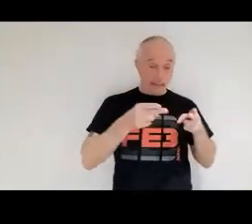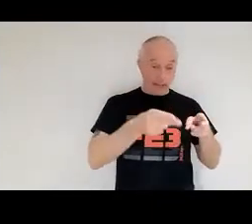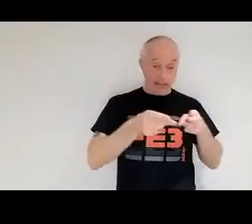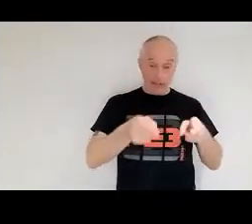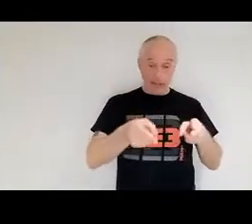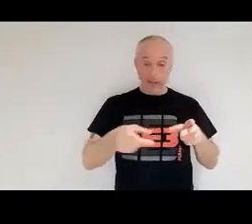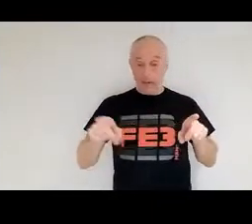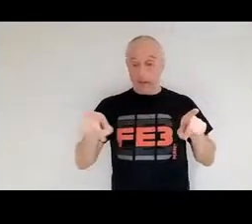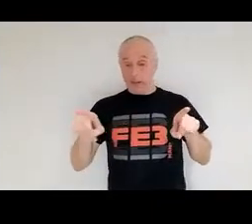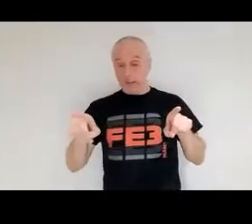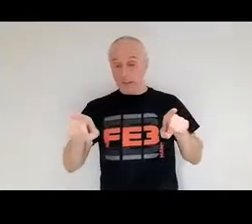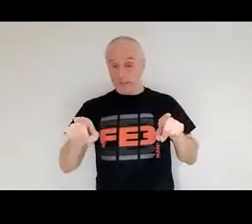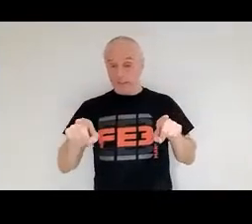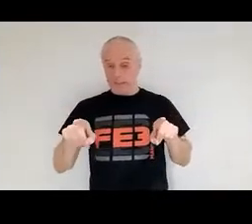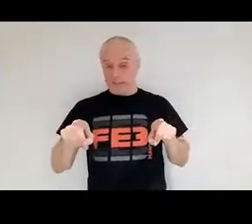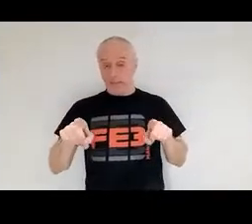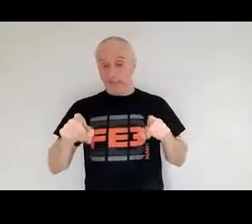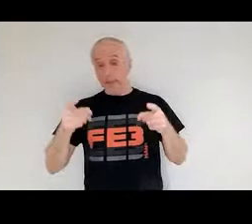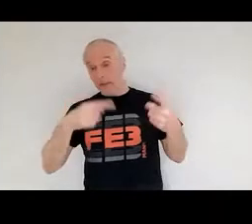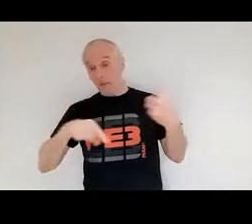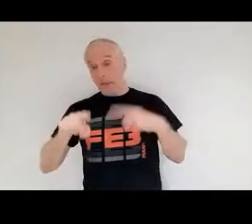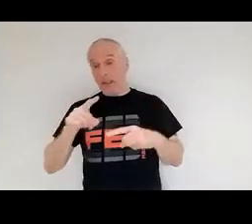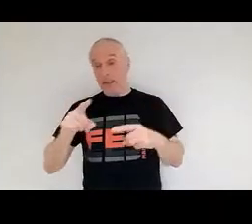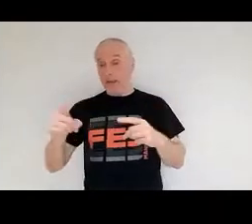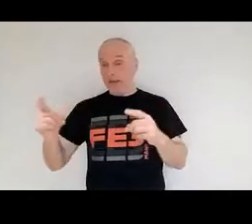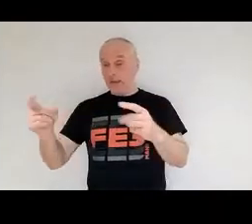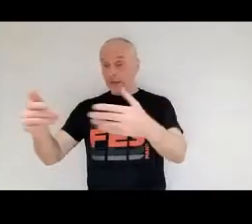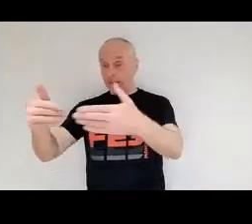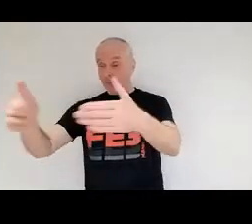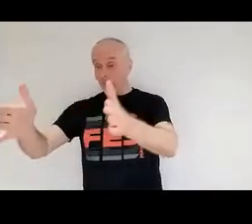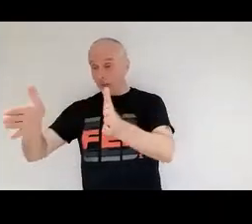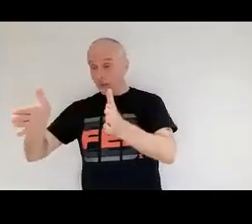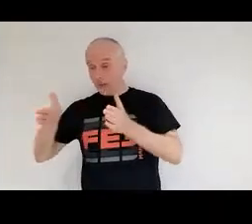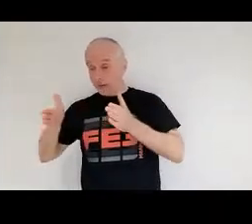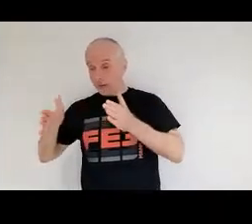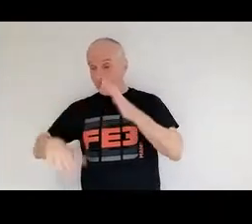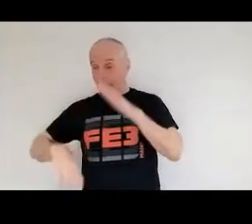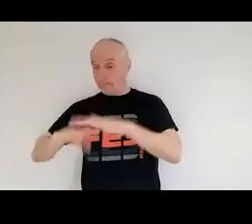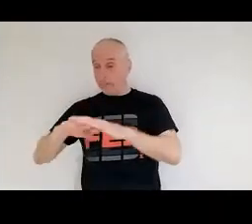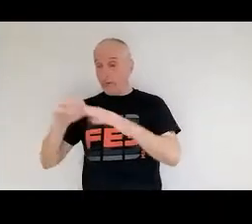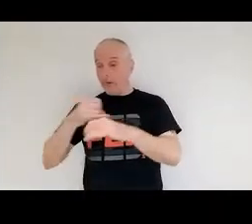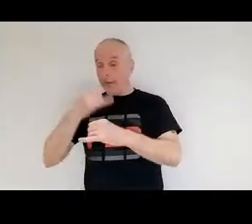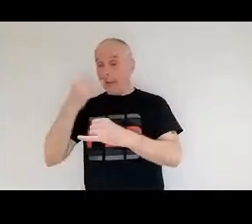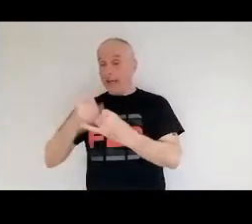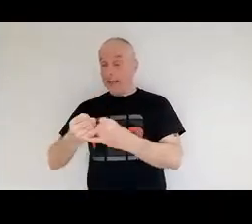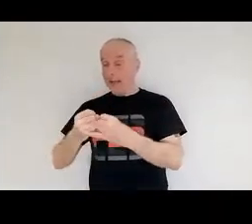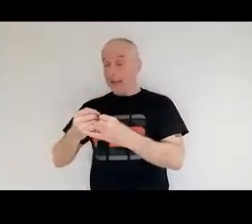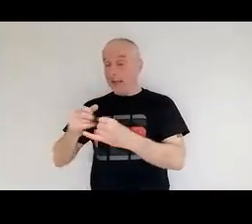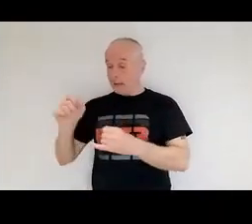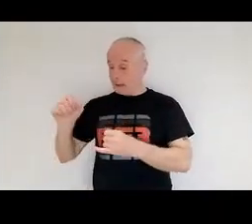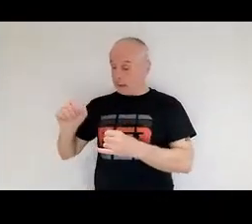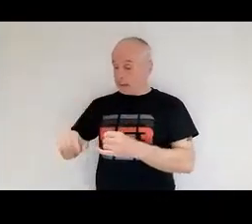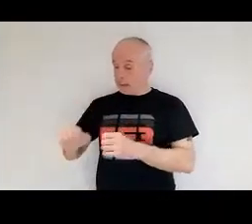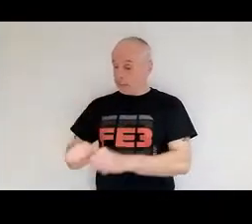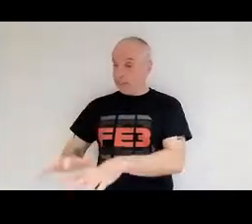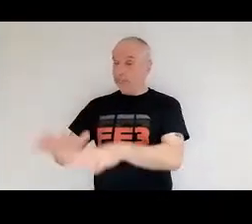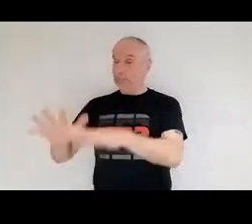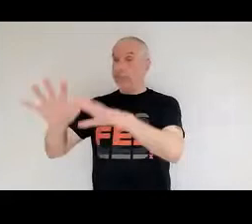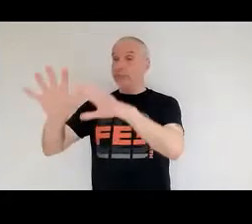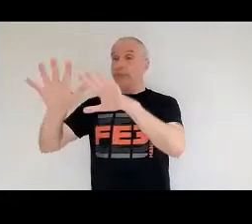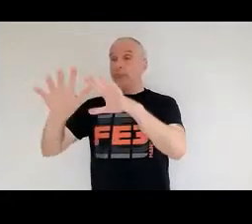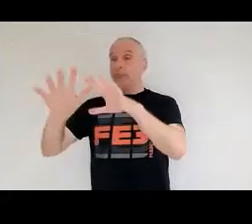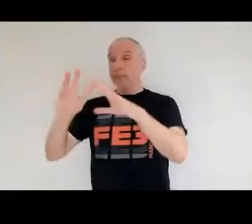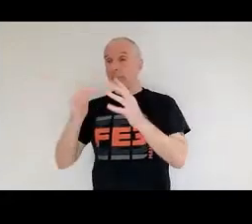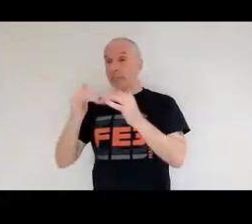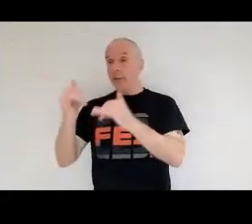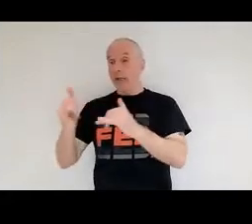And then we effectively filled the box full of gas, ignited it, and measured the pressure waves that